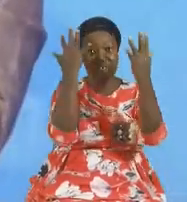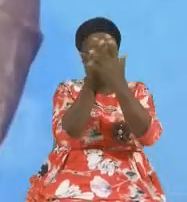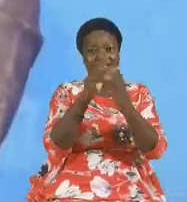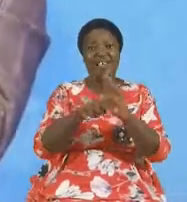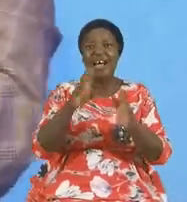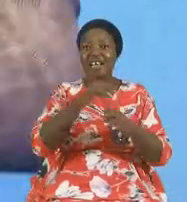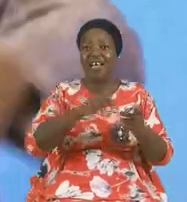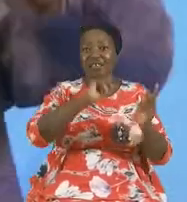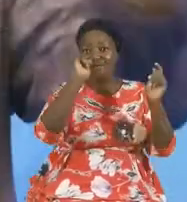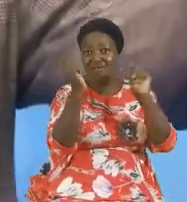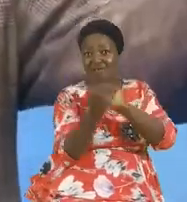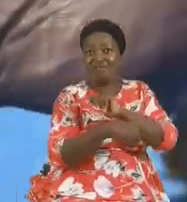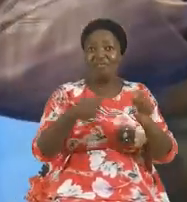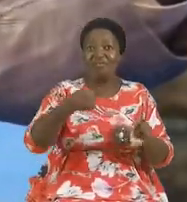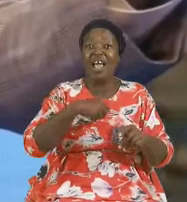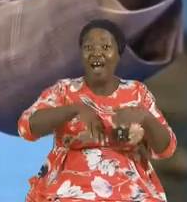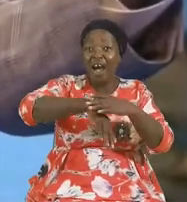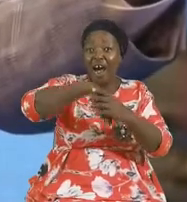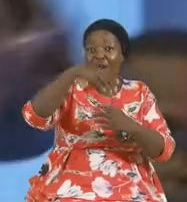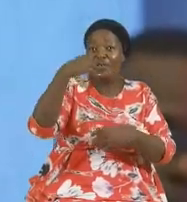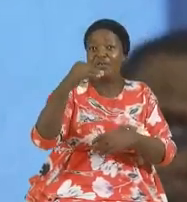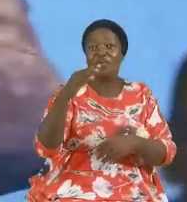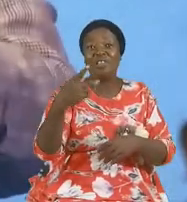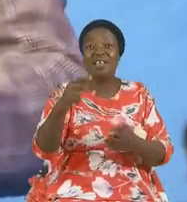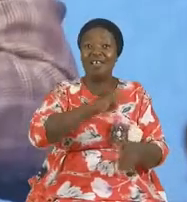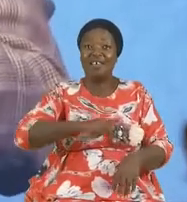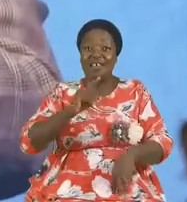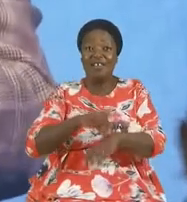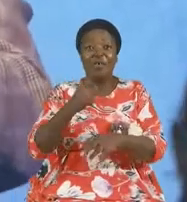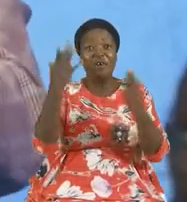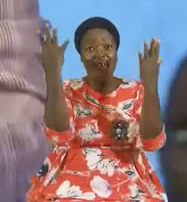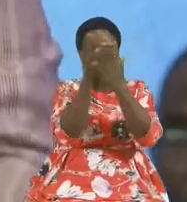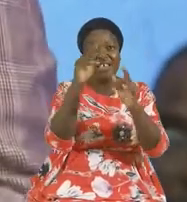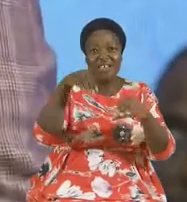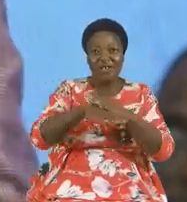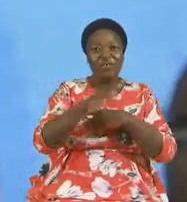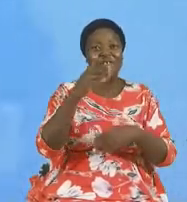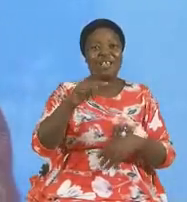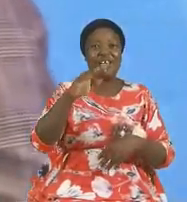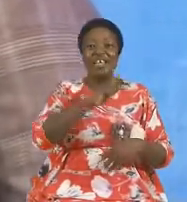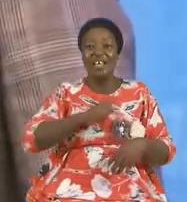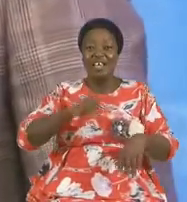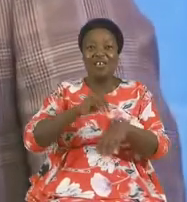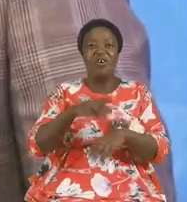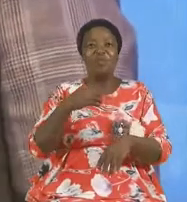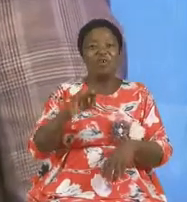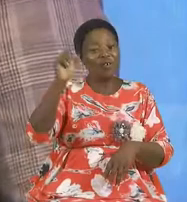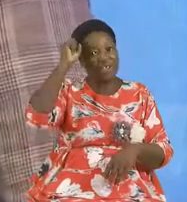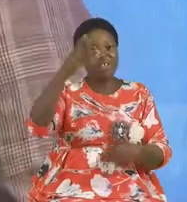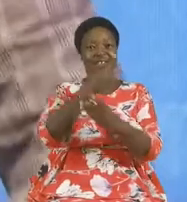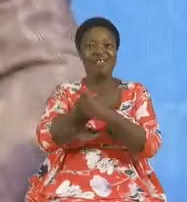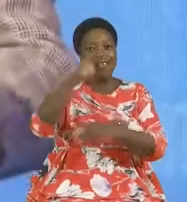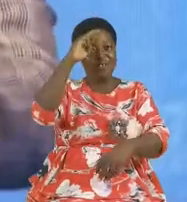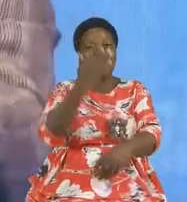me from the power of darkness, and he has translated me out of the kingdom of